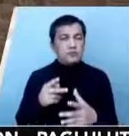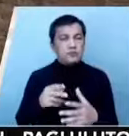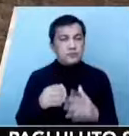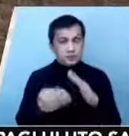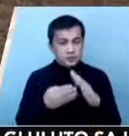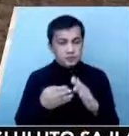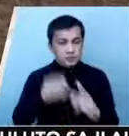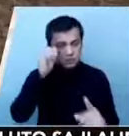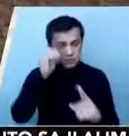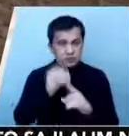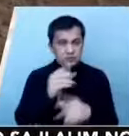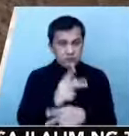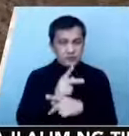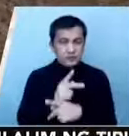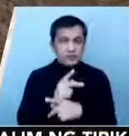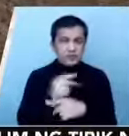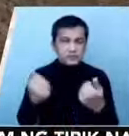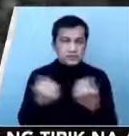future.